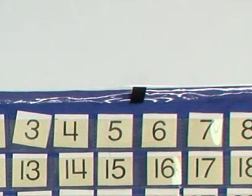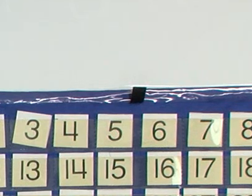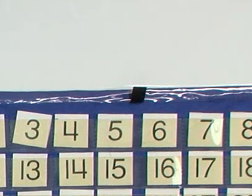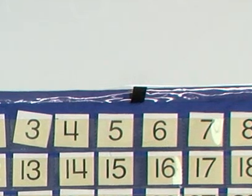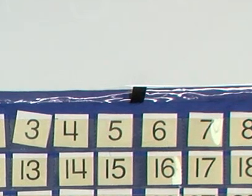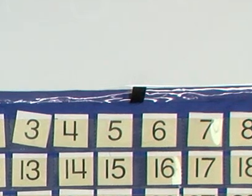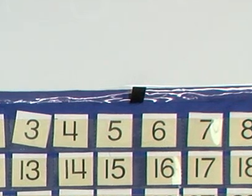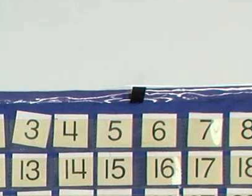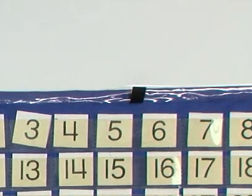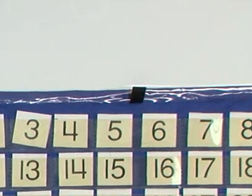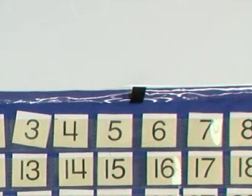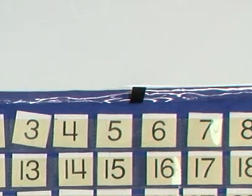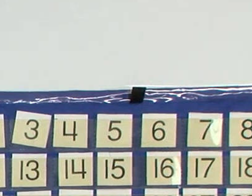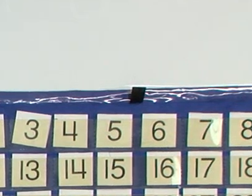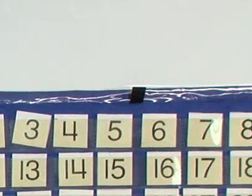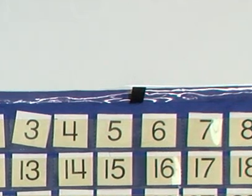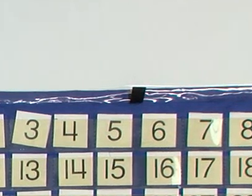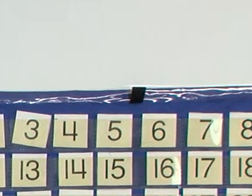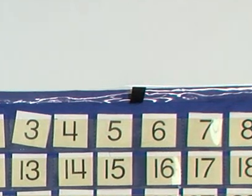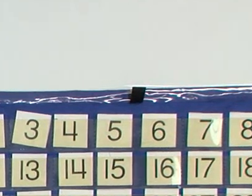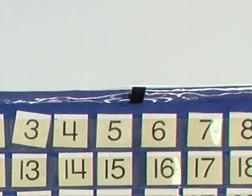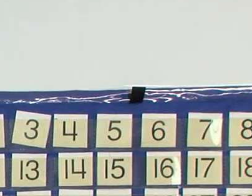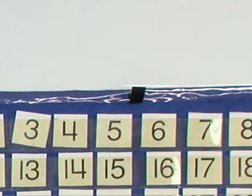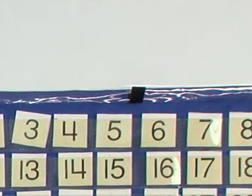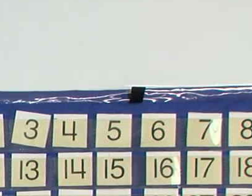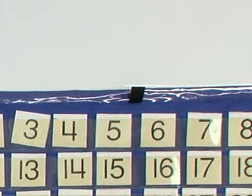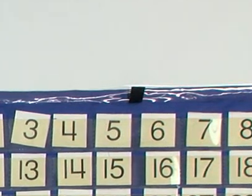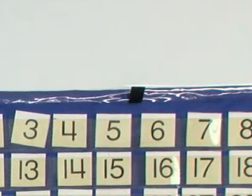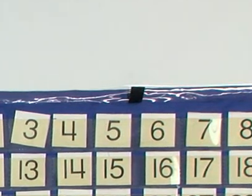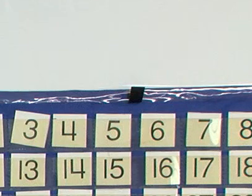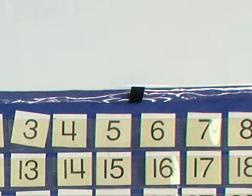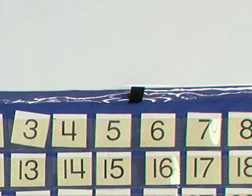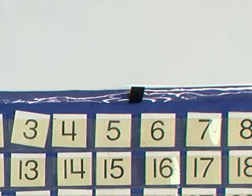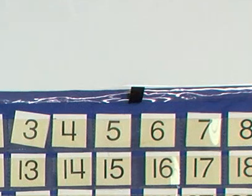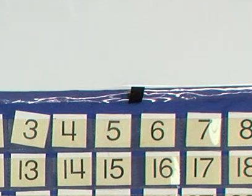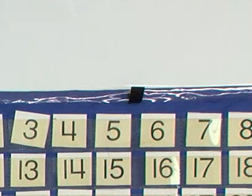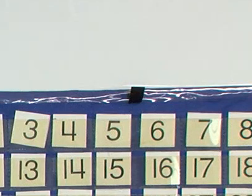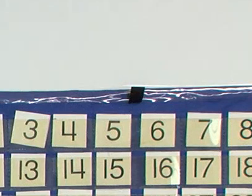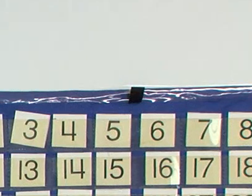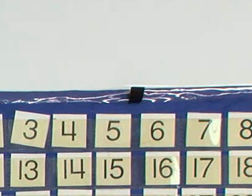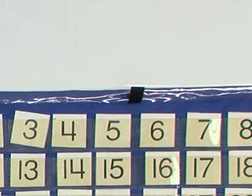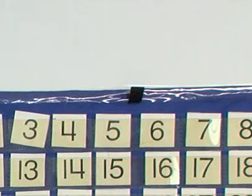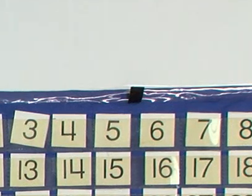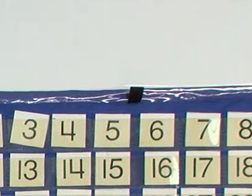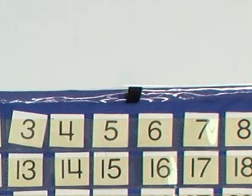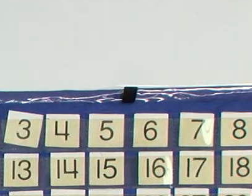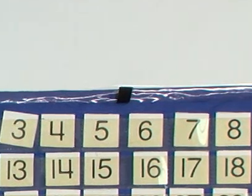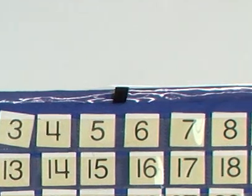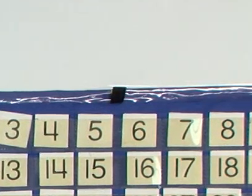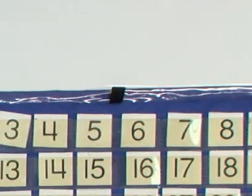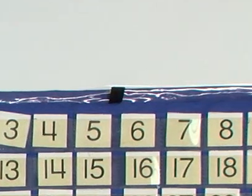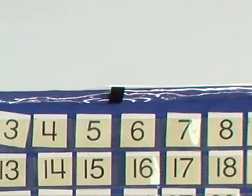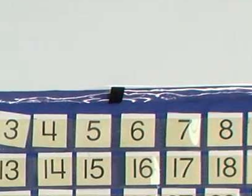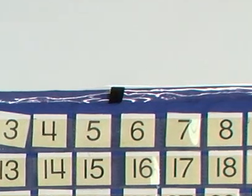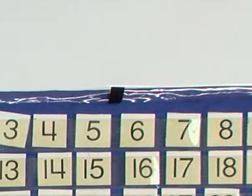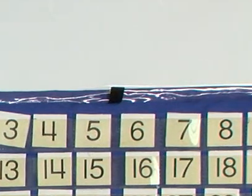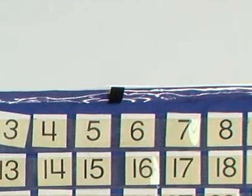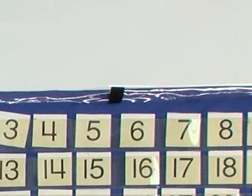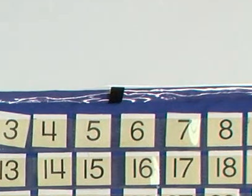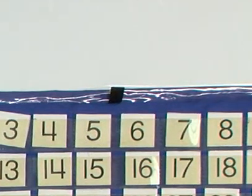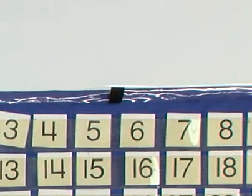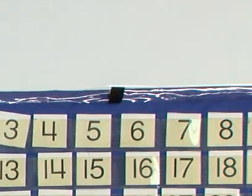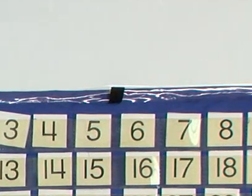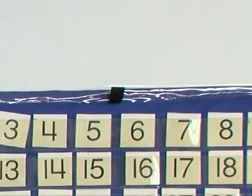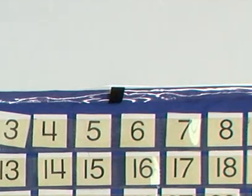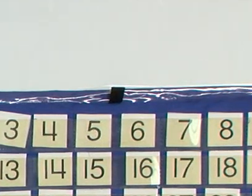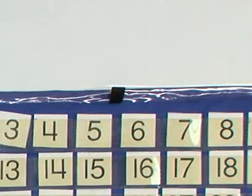Good morning. Today is Monday, April 13th, and my name is Miss McPherson. I work at Hollanders Island Elementary